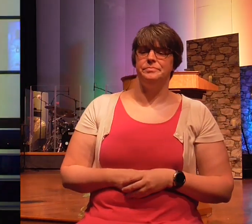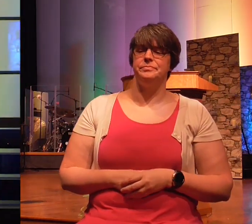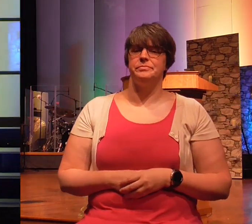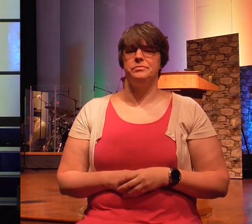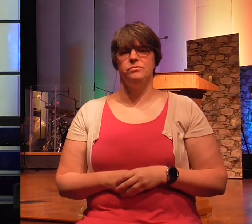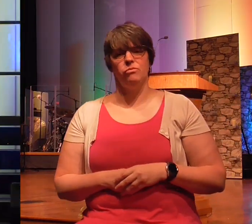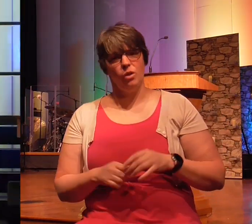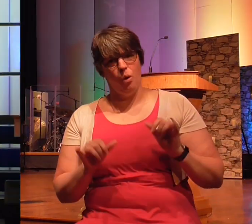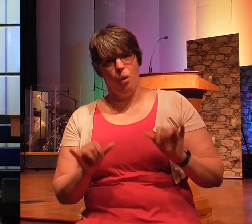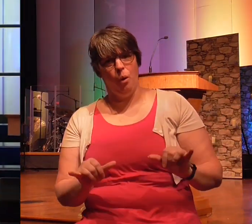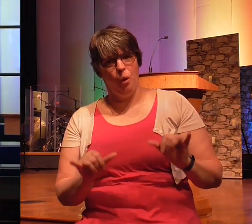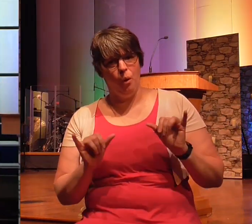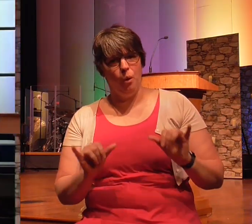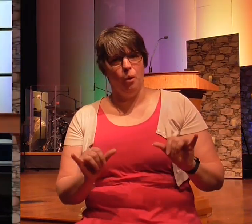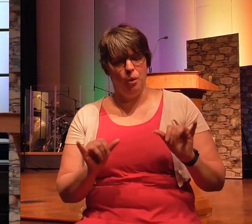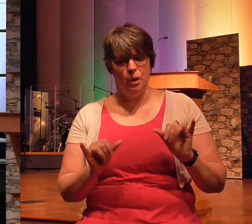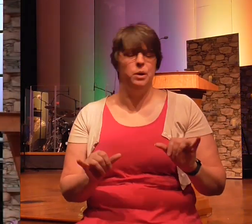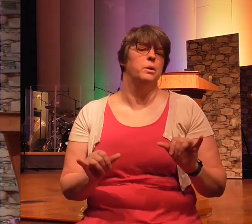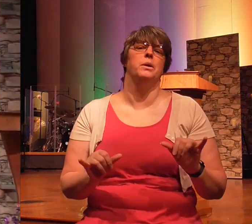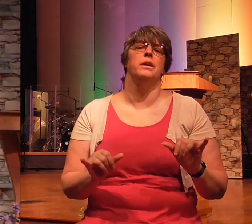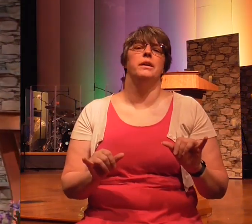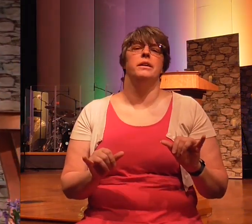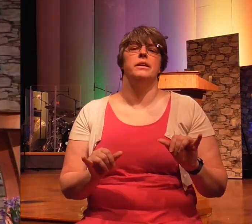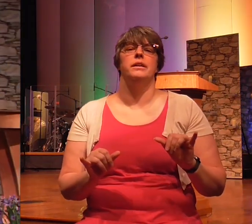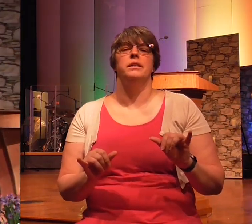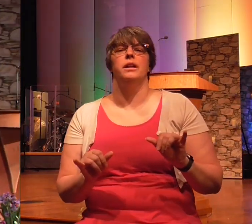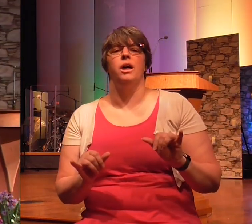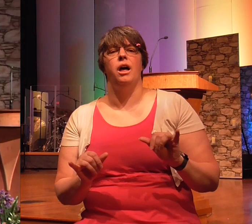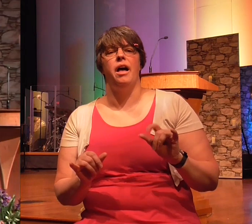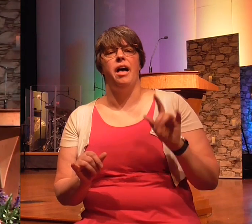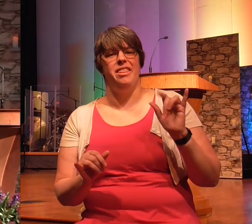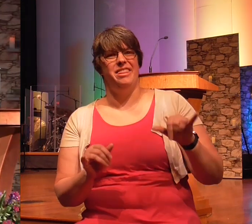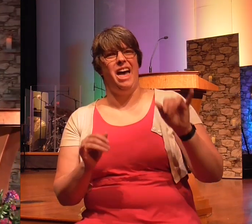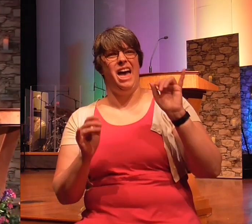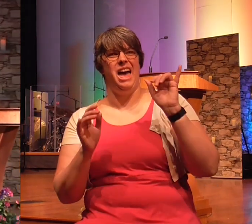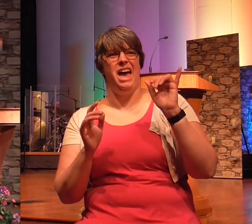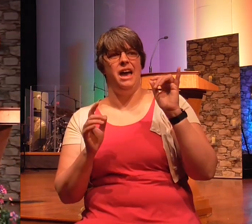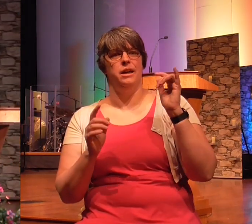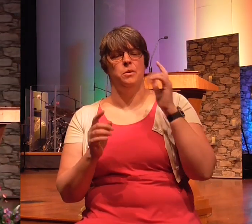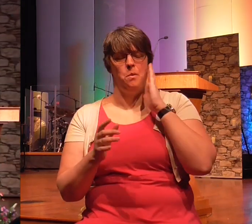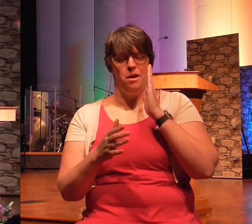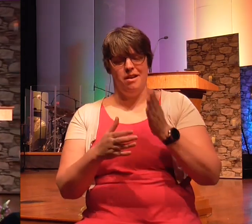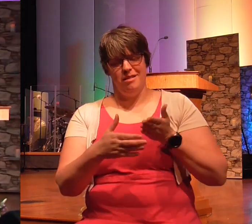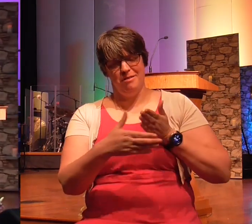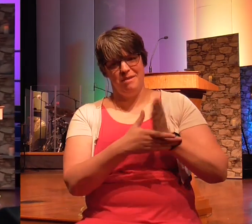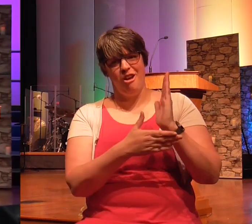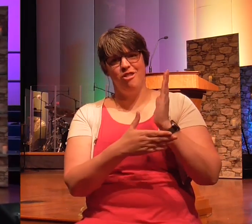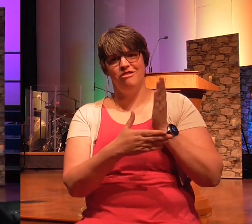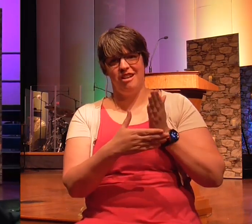head. Oh, it'll all be